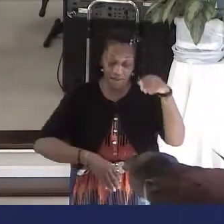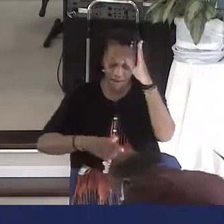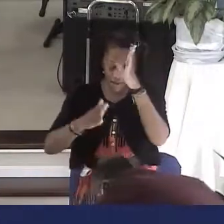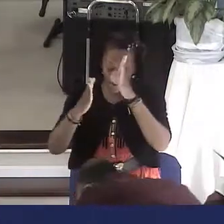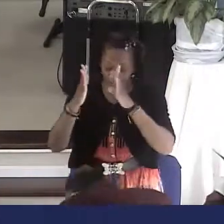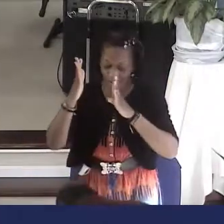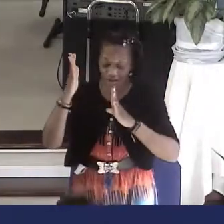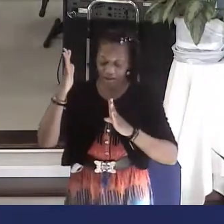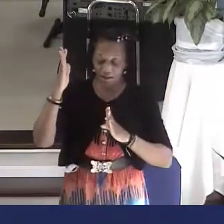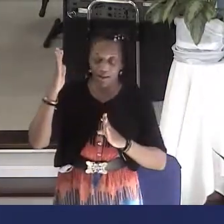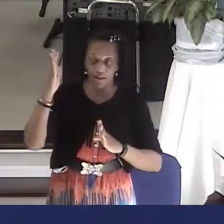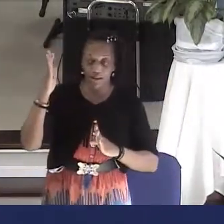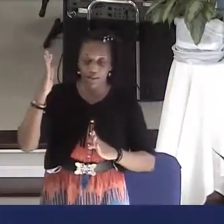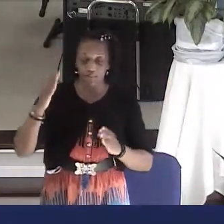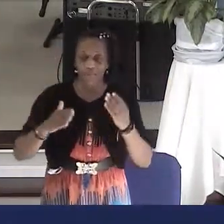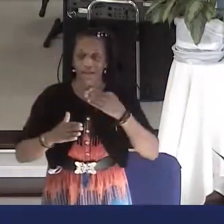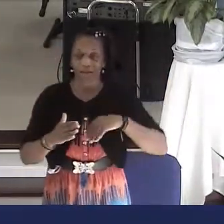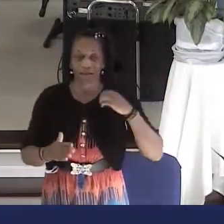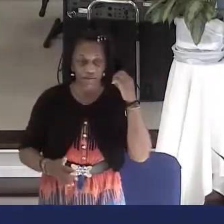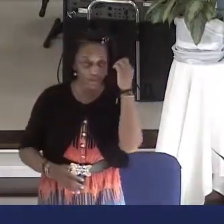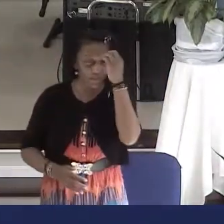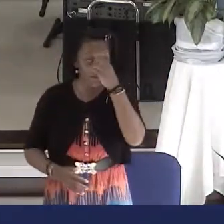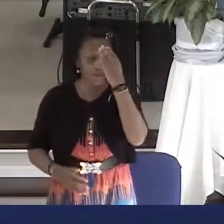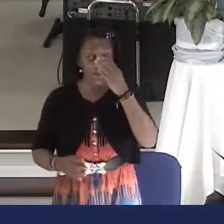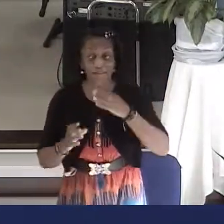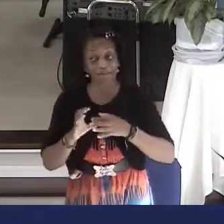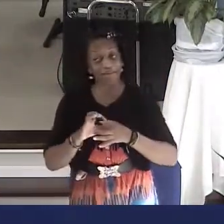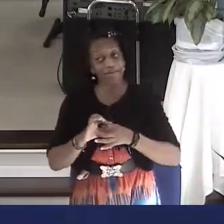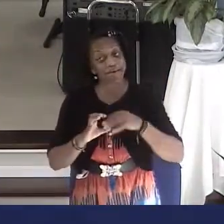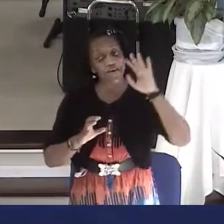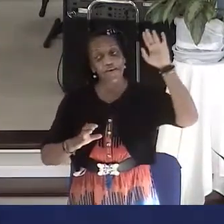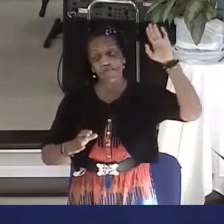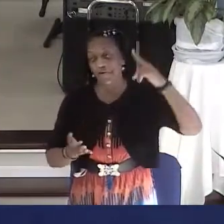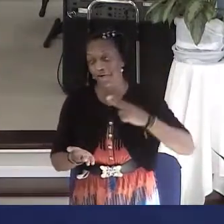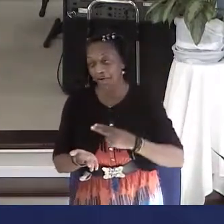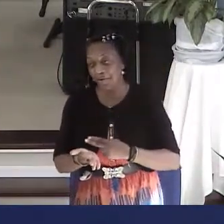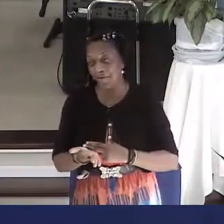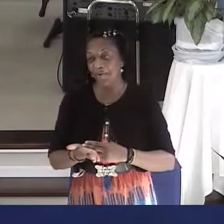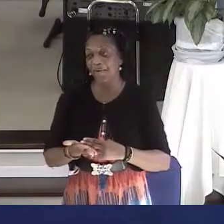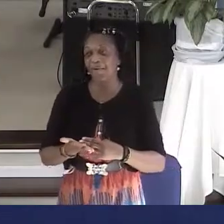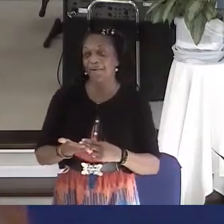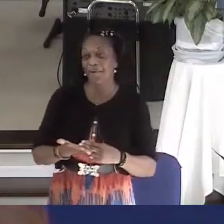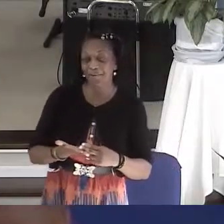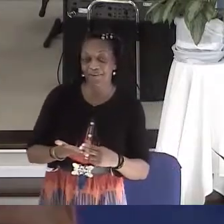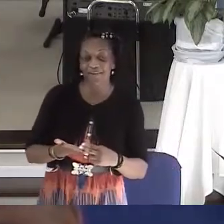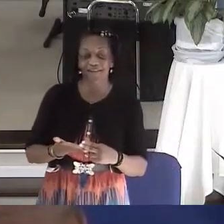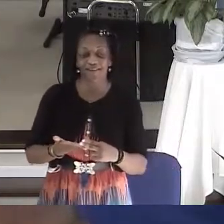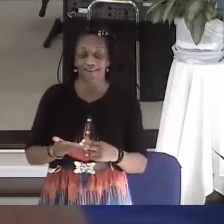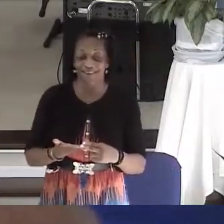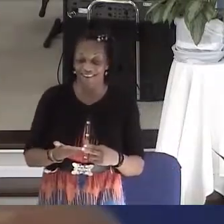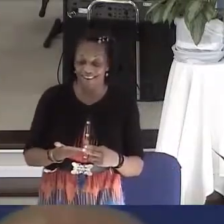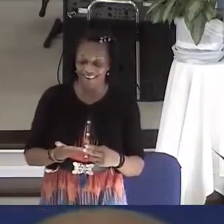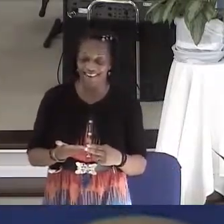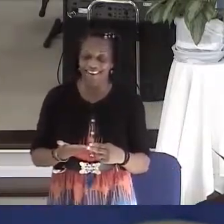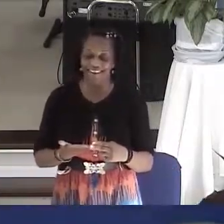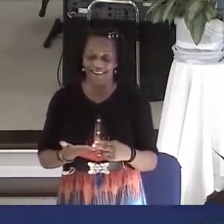Almighty God, in the beauty of your holiness.